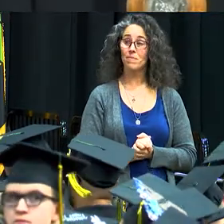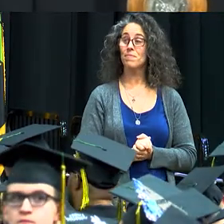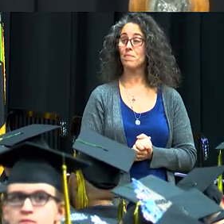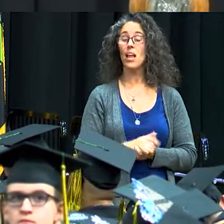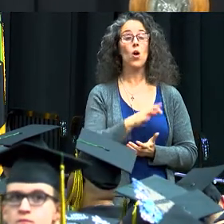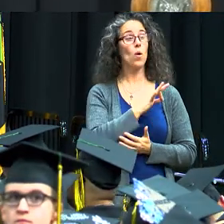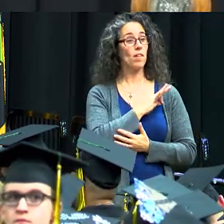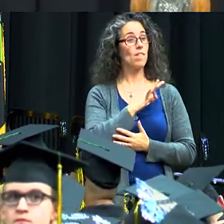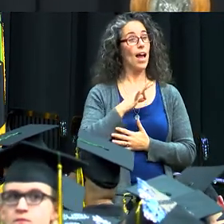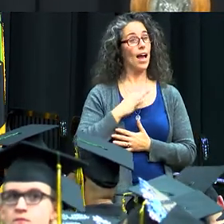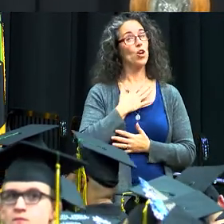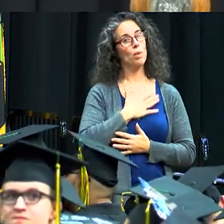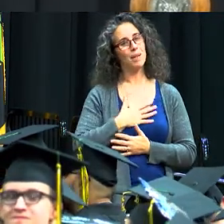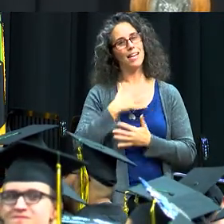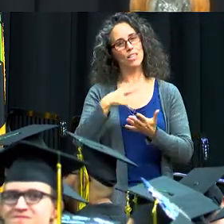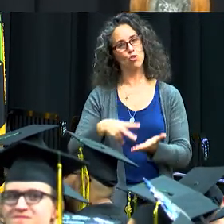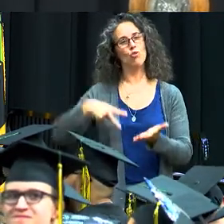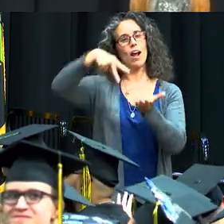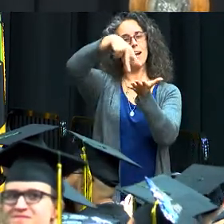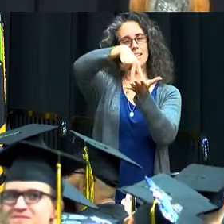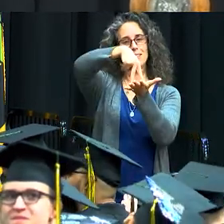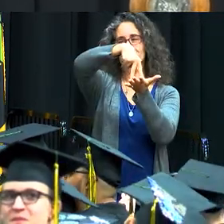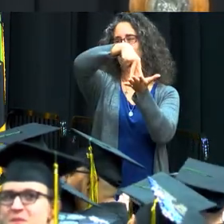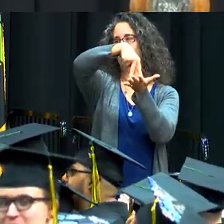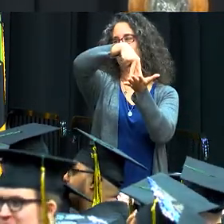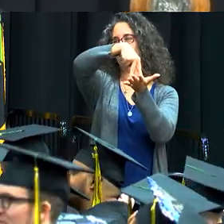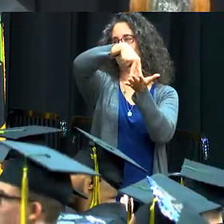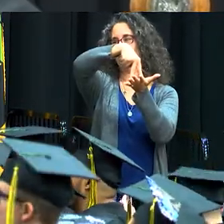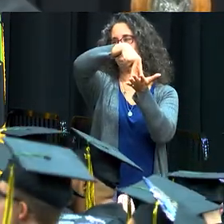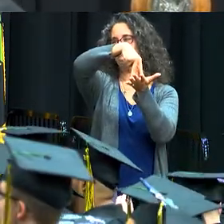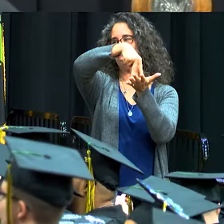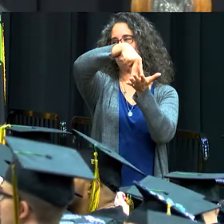Will the faculty please rise?